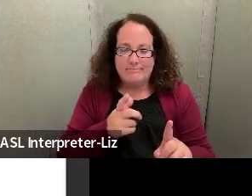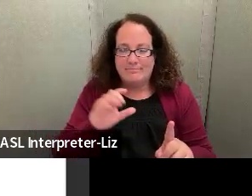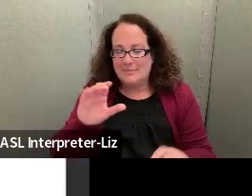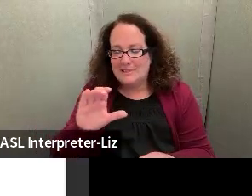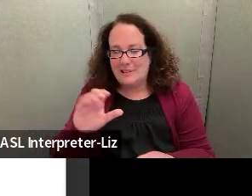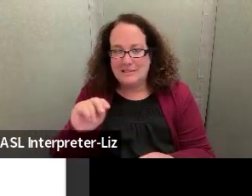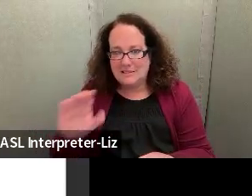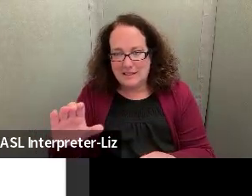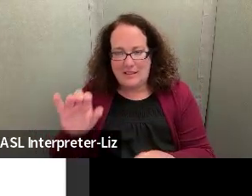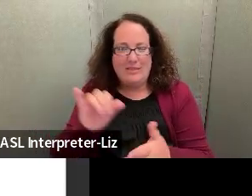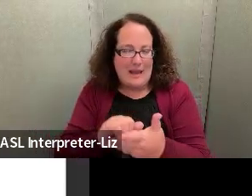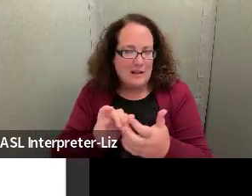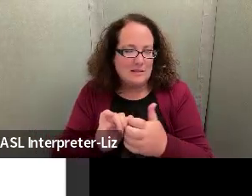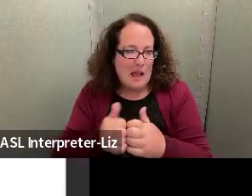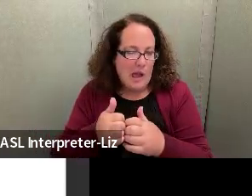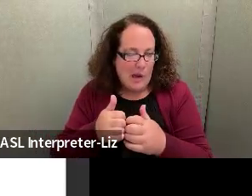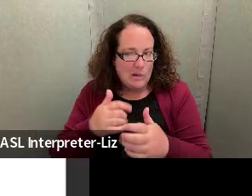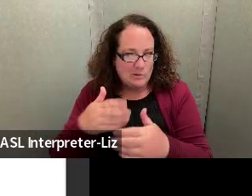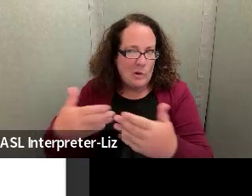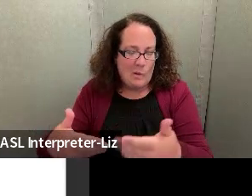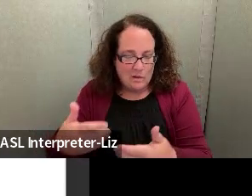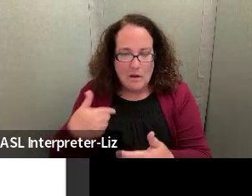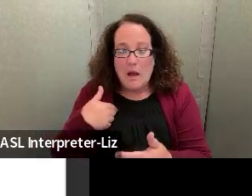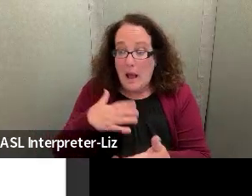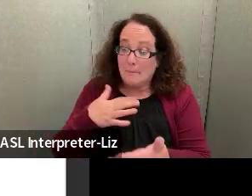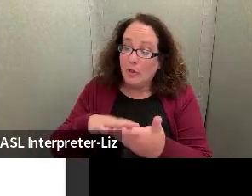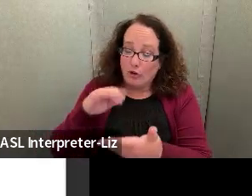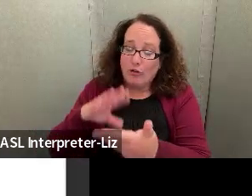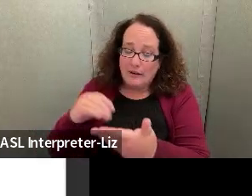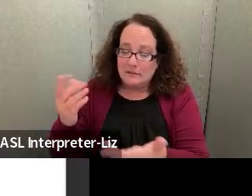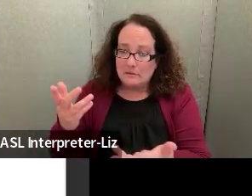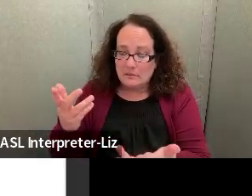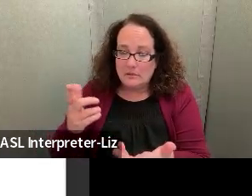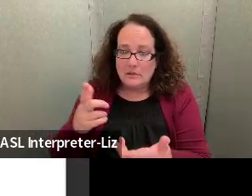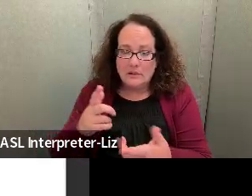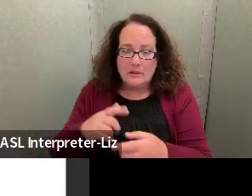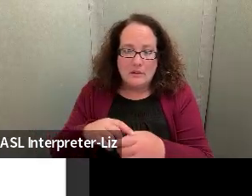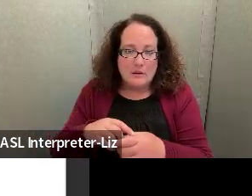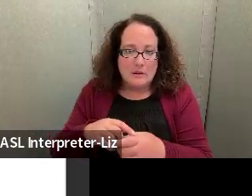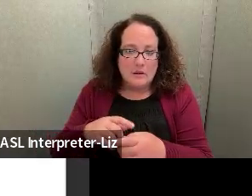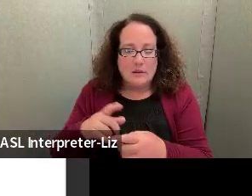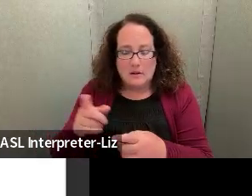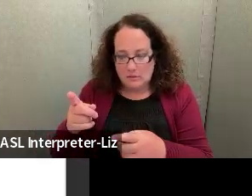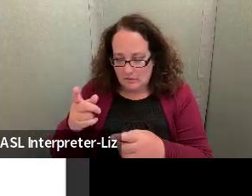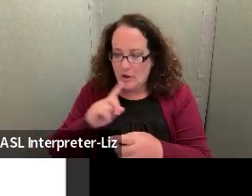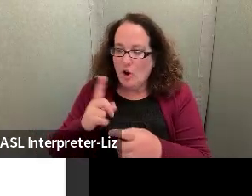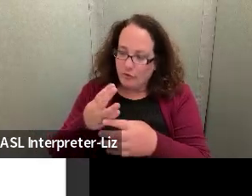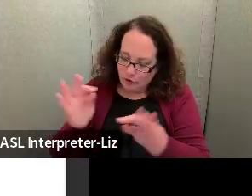CNC is the way to go with the project, which I'm learning. The ThinkBox has free classes, and